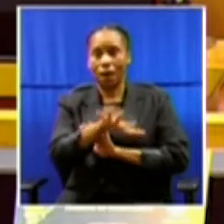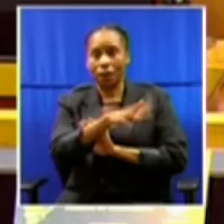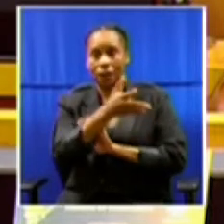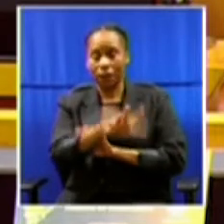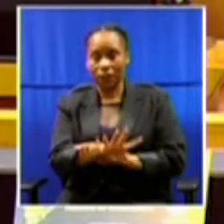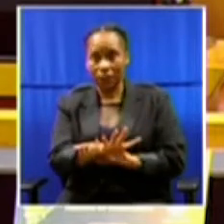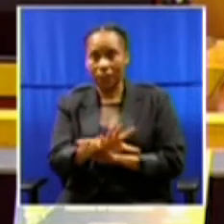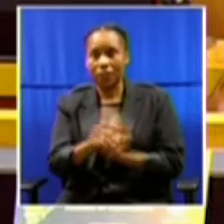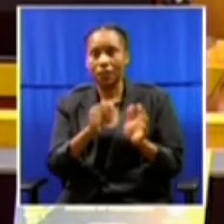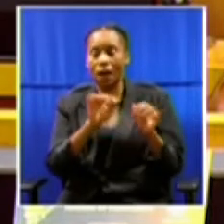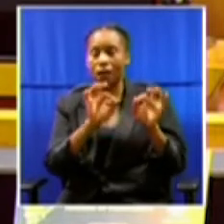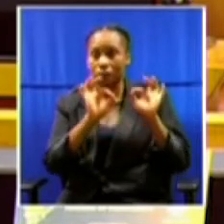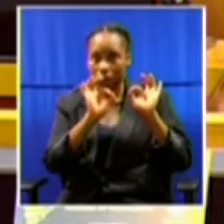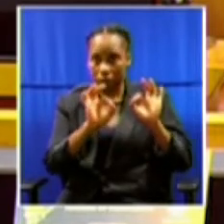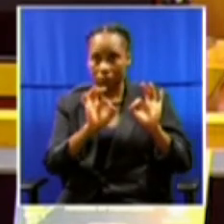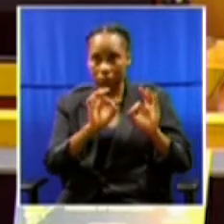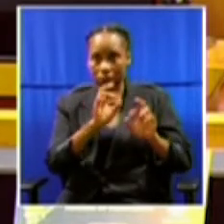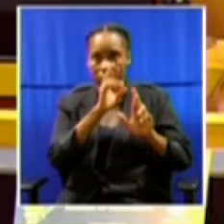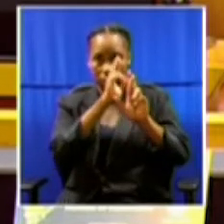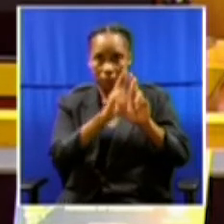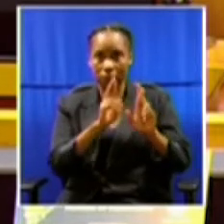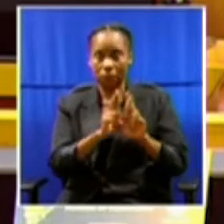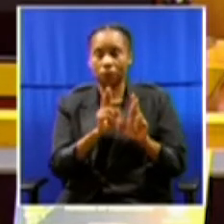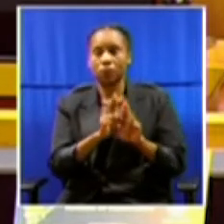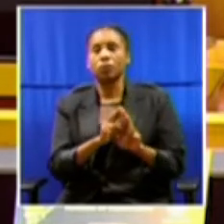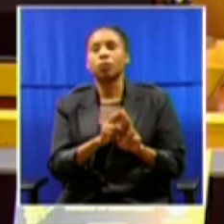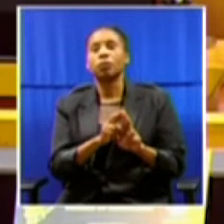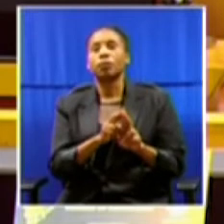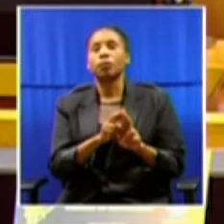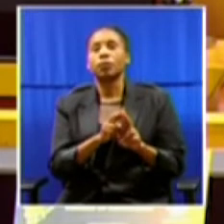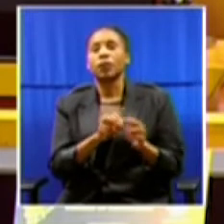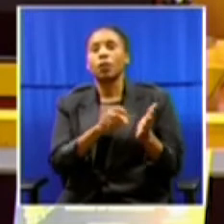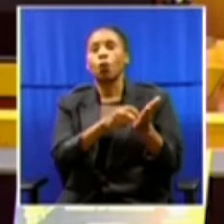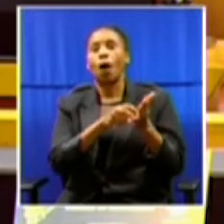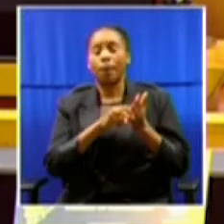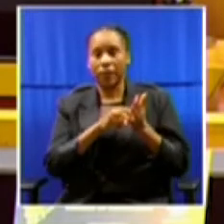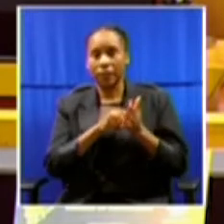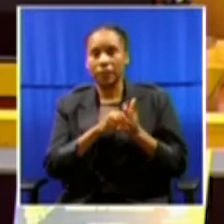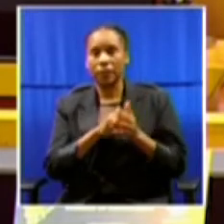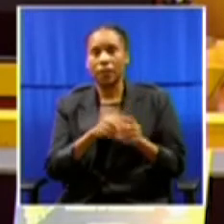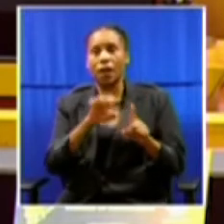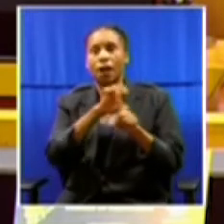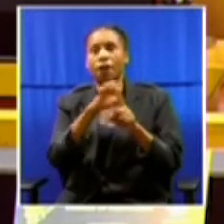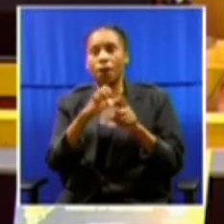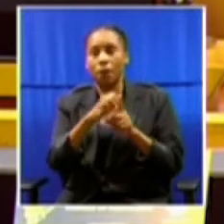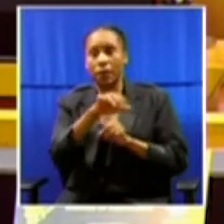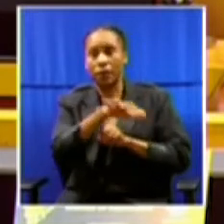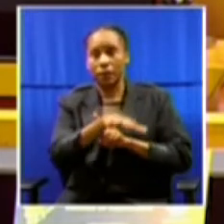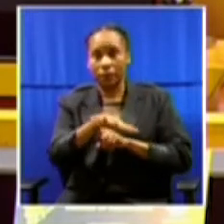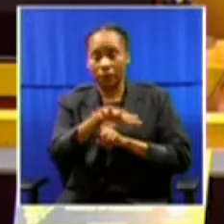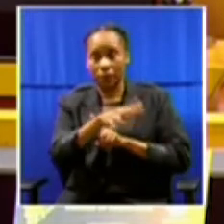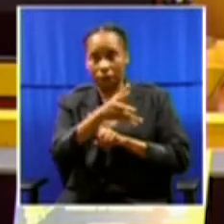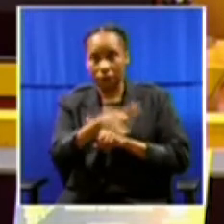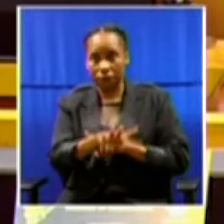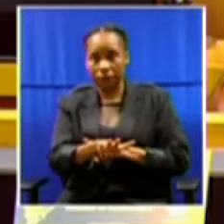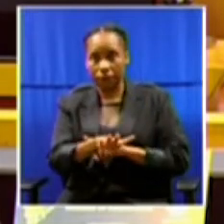basic requirements as it relates to PAP is concerned. The fact that environmental studies has